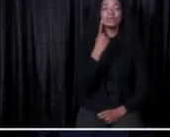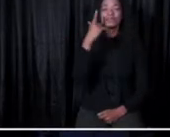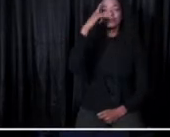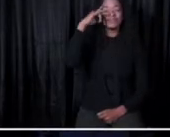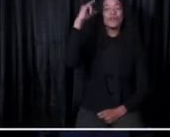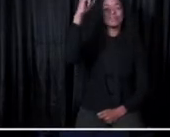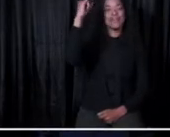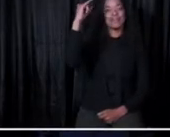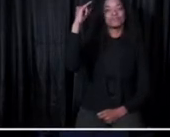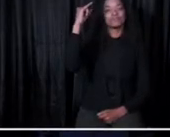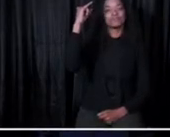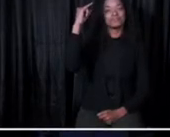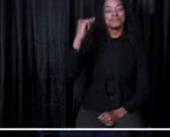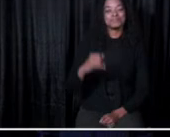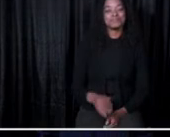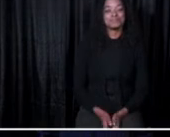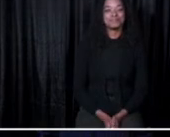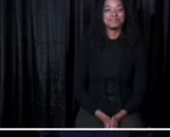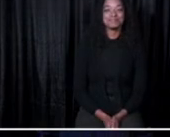So one last tradition,